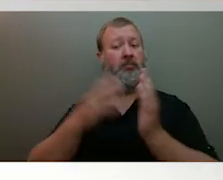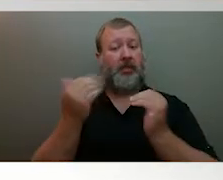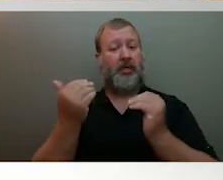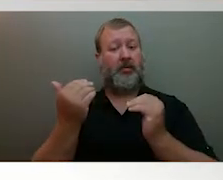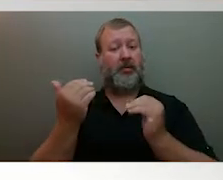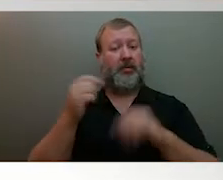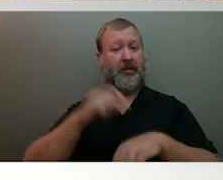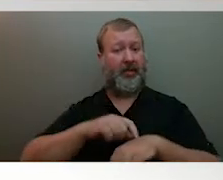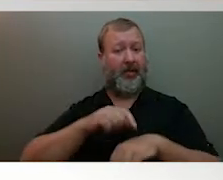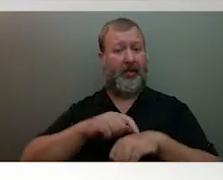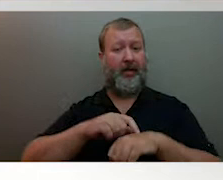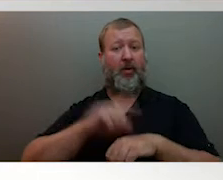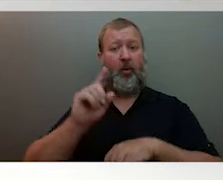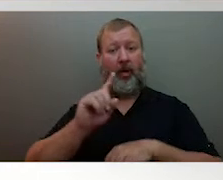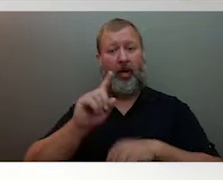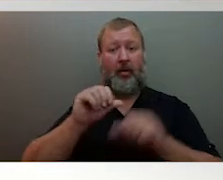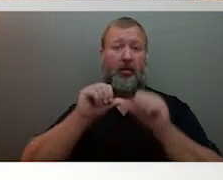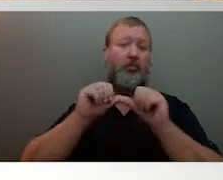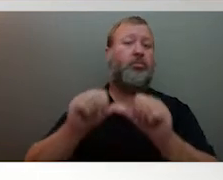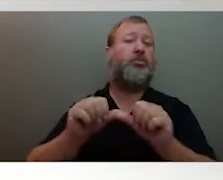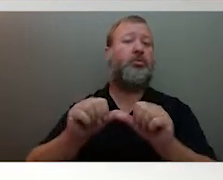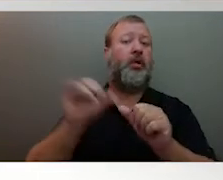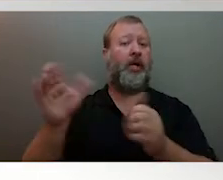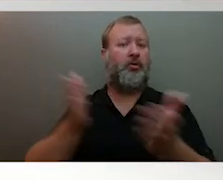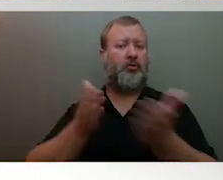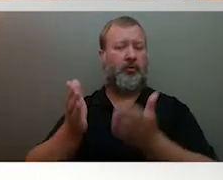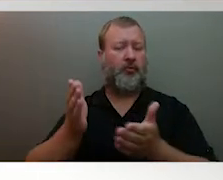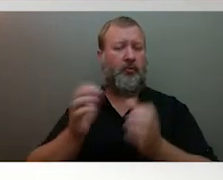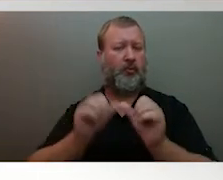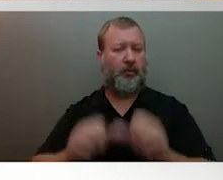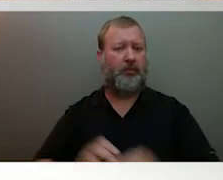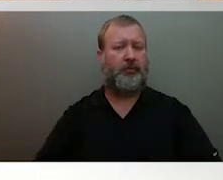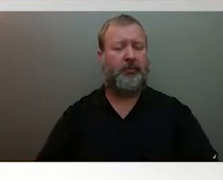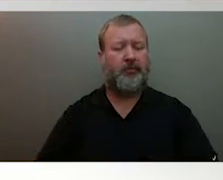frequency, location, and durations of the services.